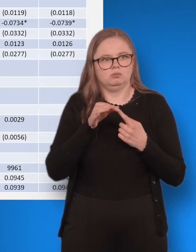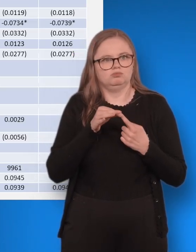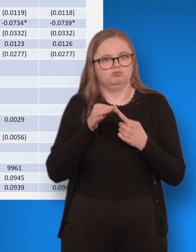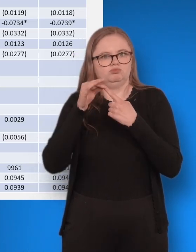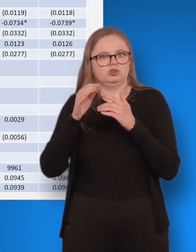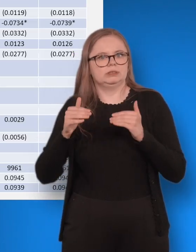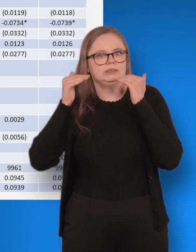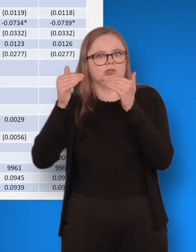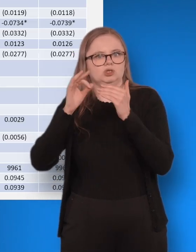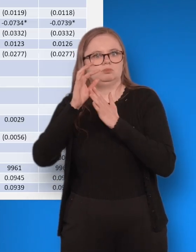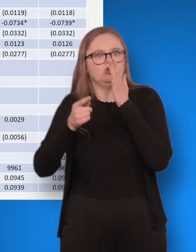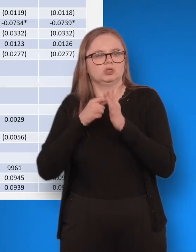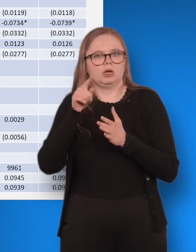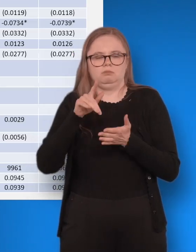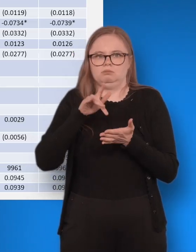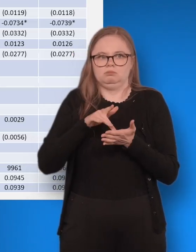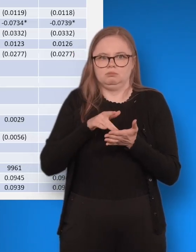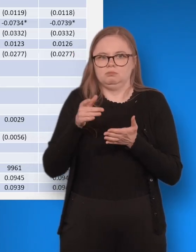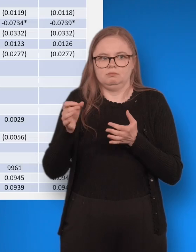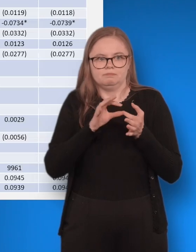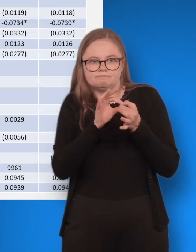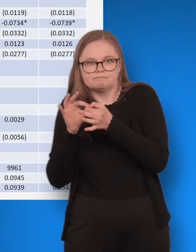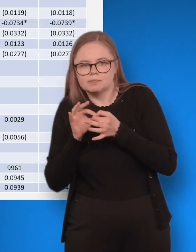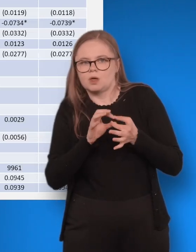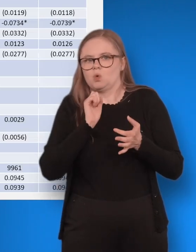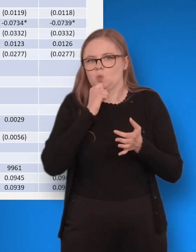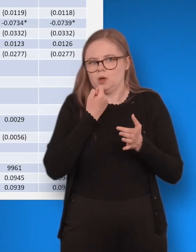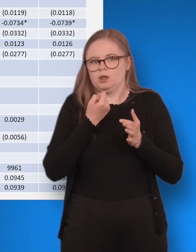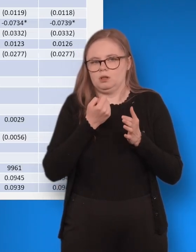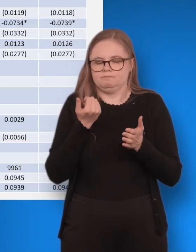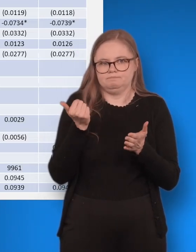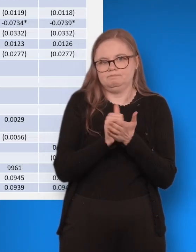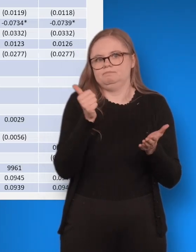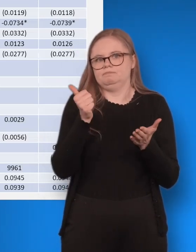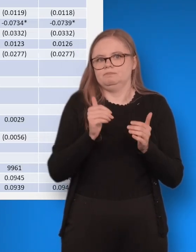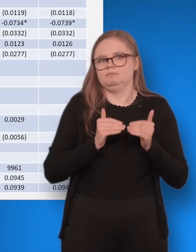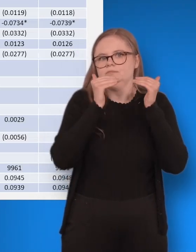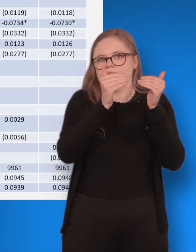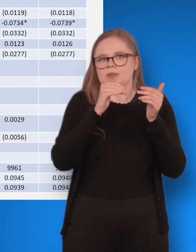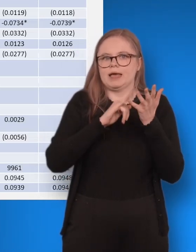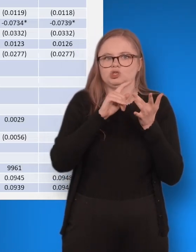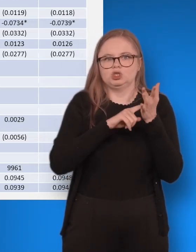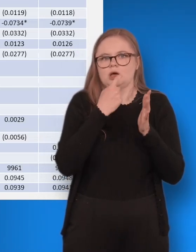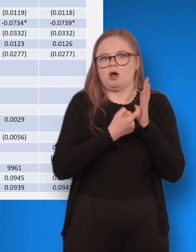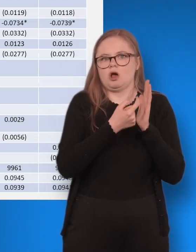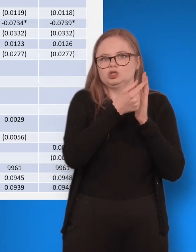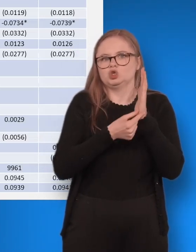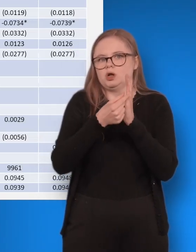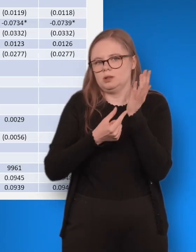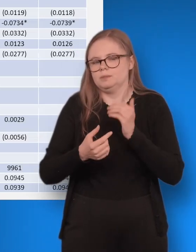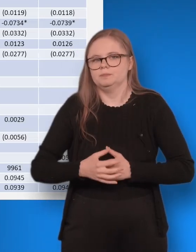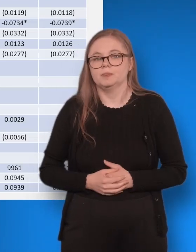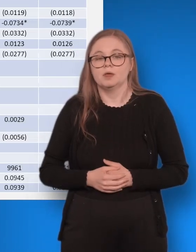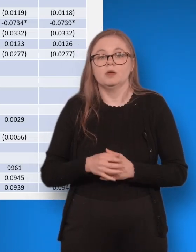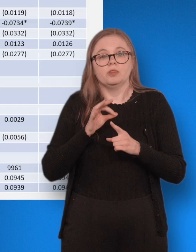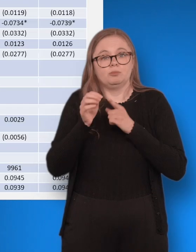are more likely to produce outputs that are published in journals with higher SJR scores. The project centrality